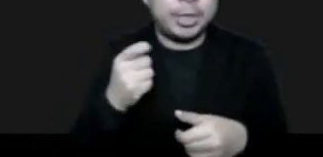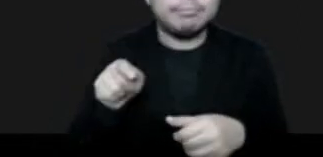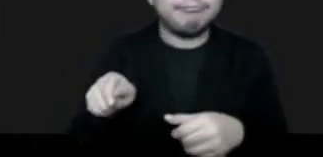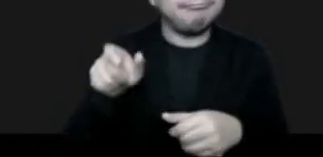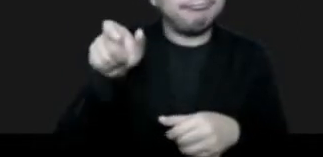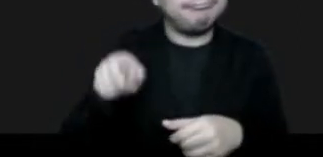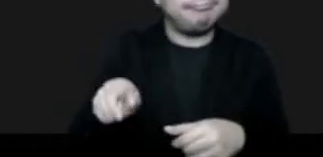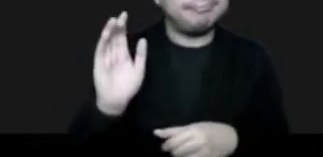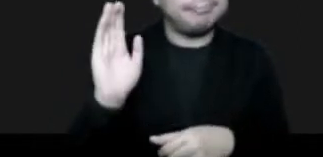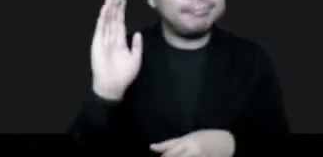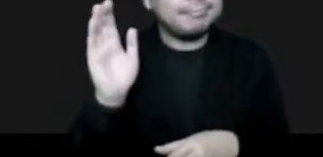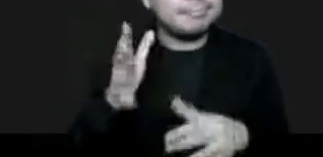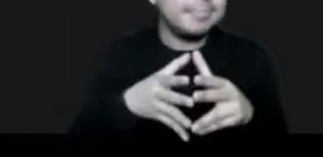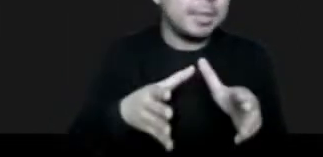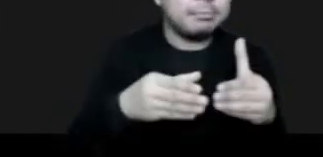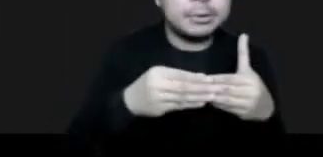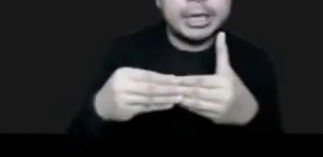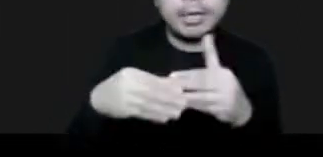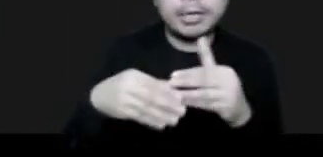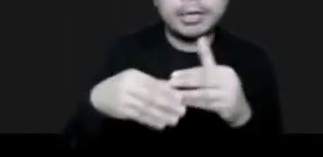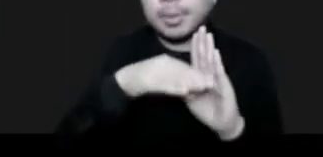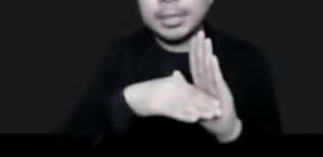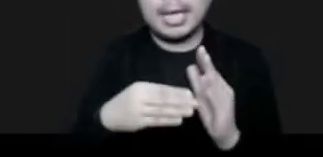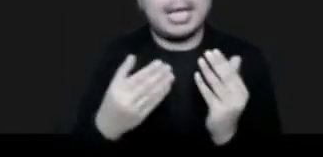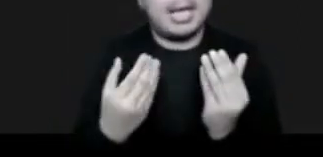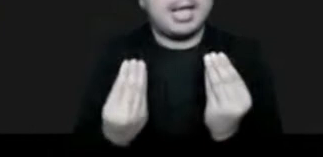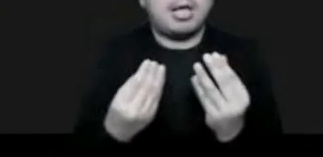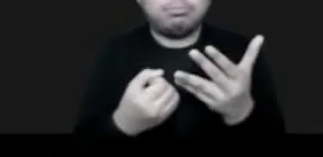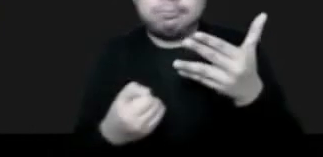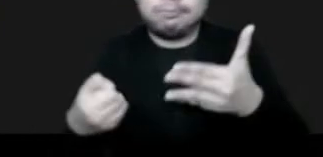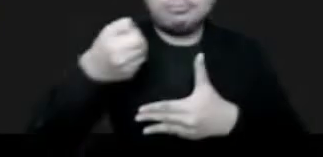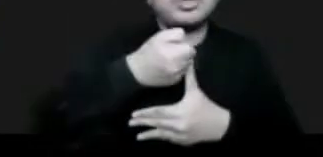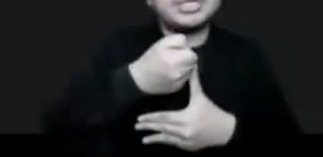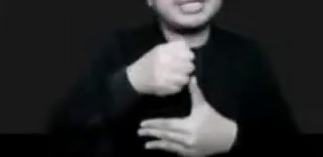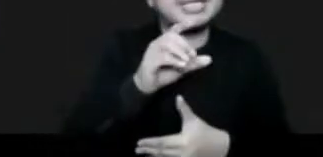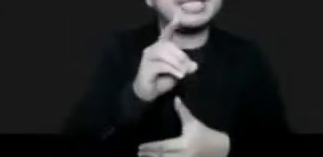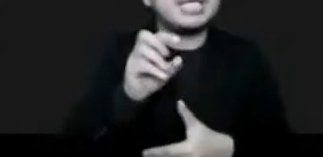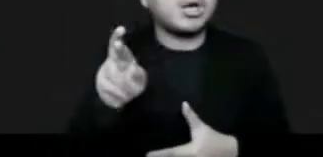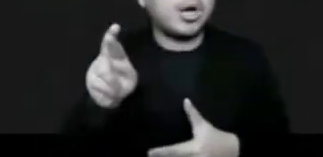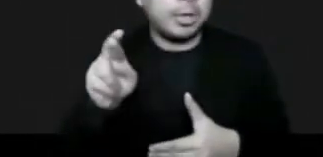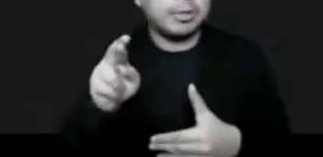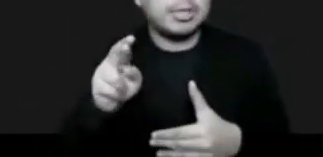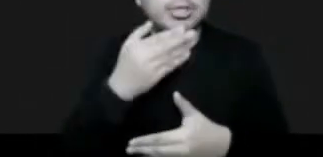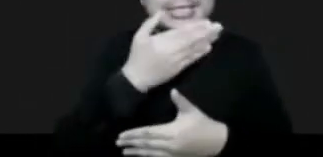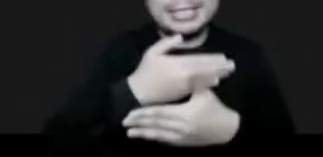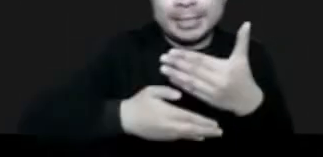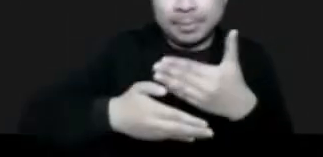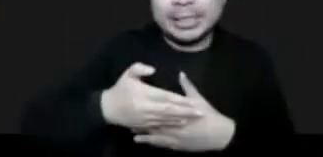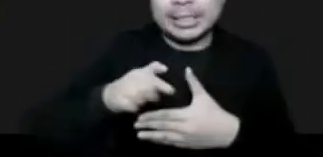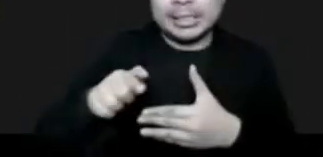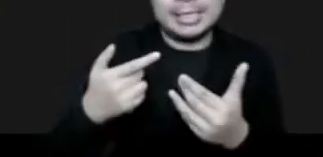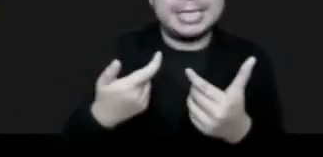for prioritizing disability inclusion in DRR, the Malawi experience. Welcome, Mr. Simon.